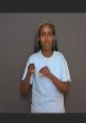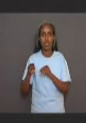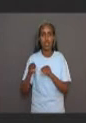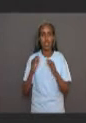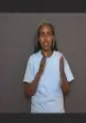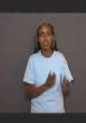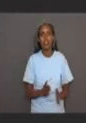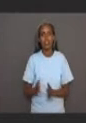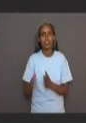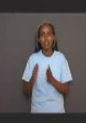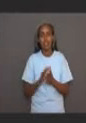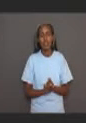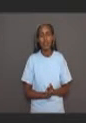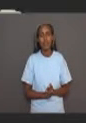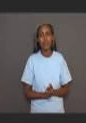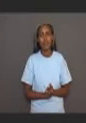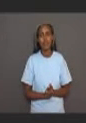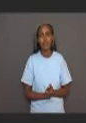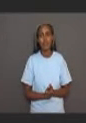Students, let's get ready.